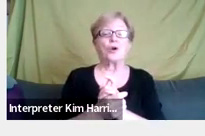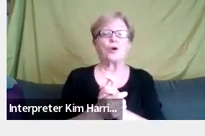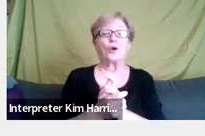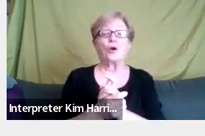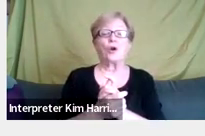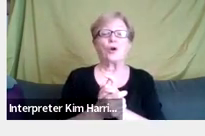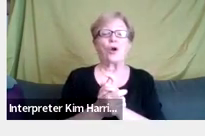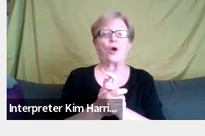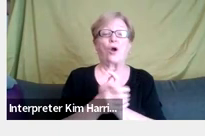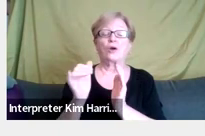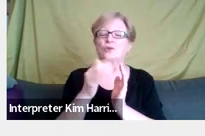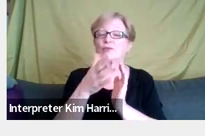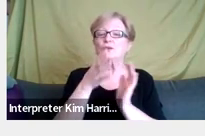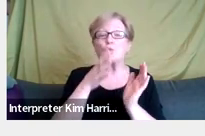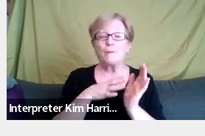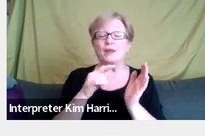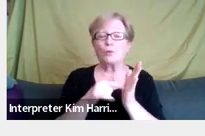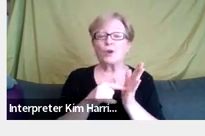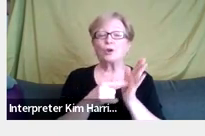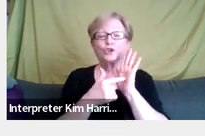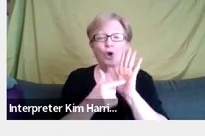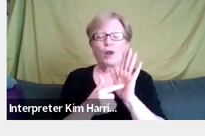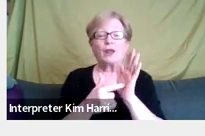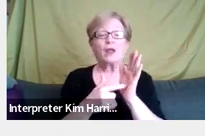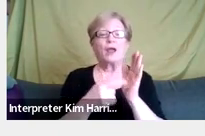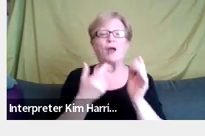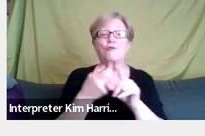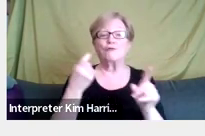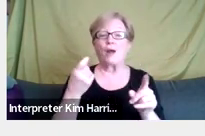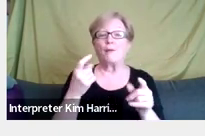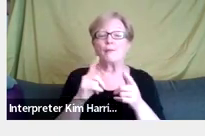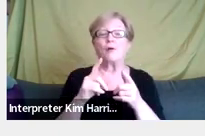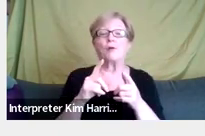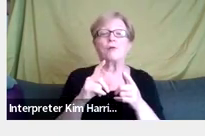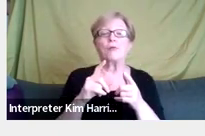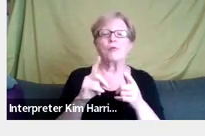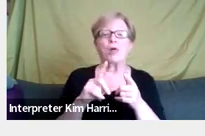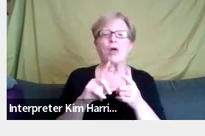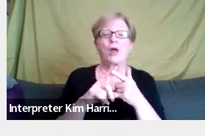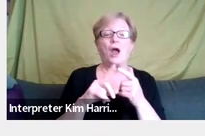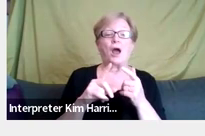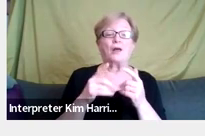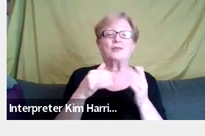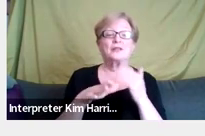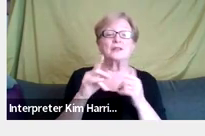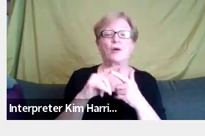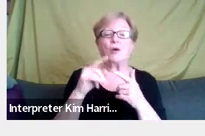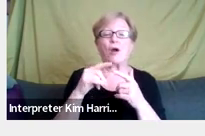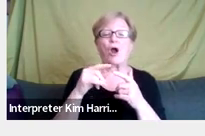these women that we're highlighting currently is from the LinkedIn article,